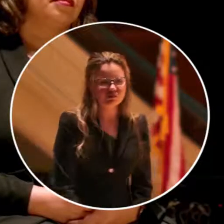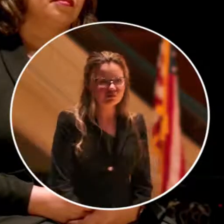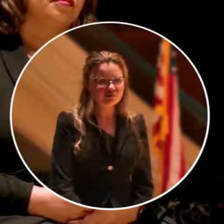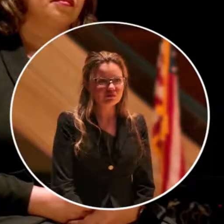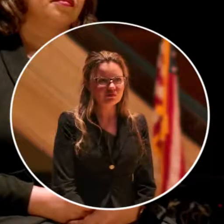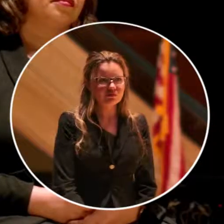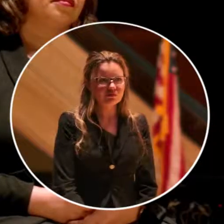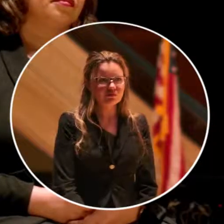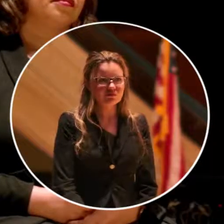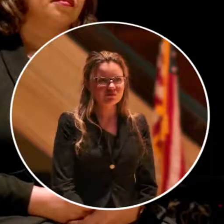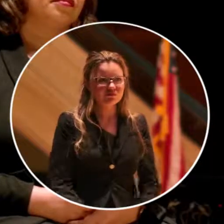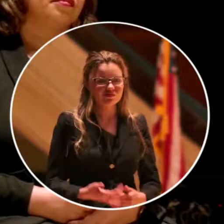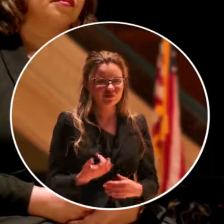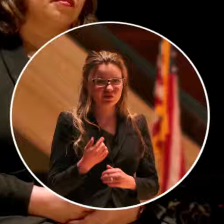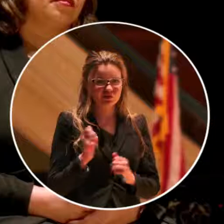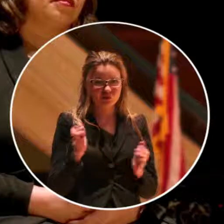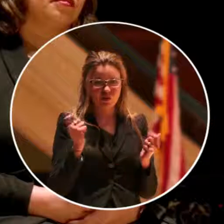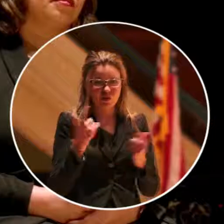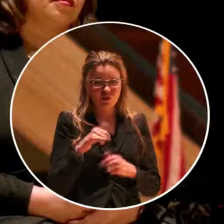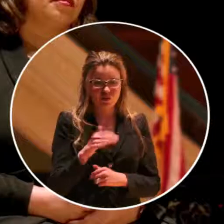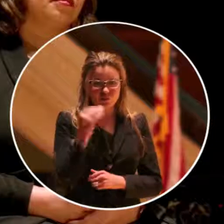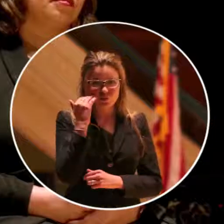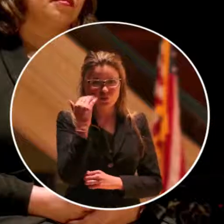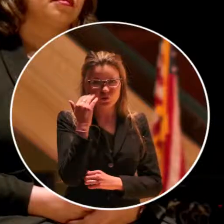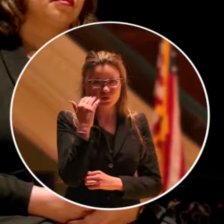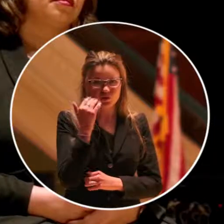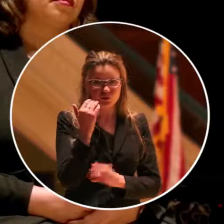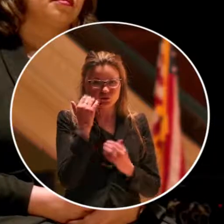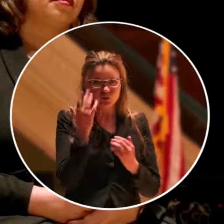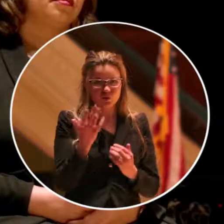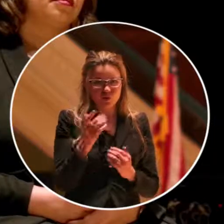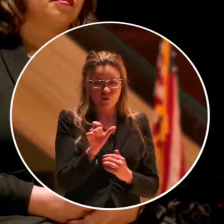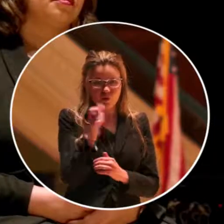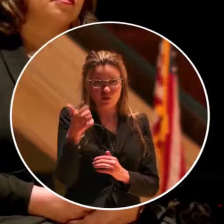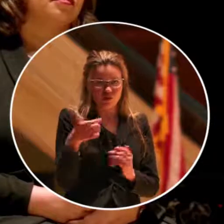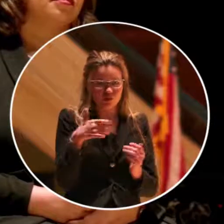this was all they ever knew and didn't know any other way.